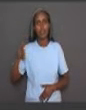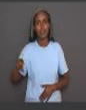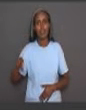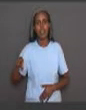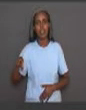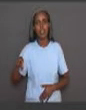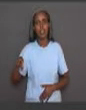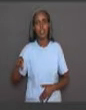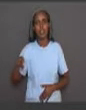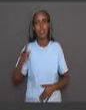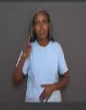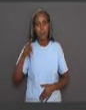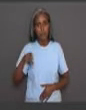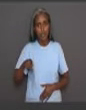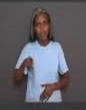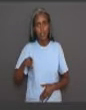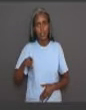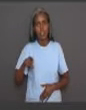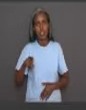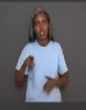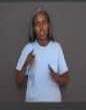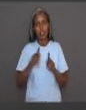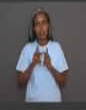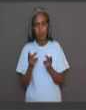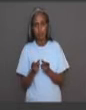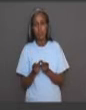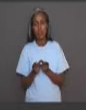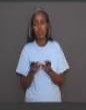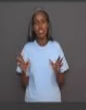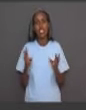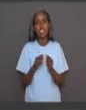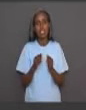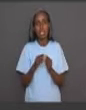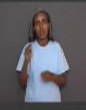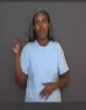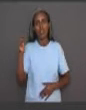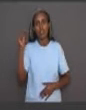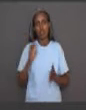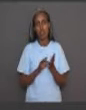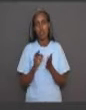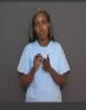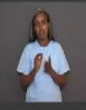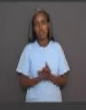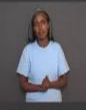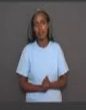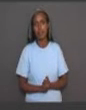3p, where p is part of the set of natural numbers.